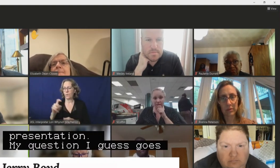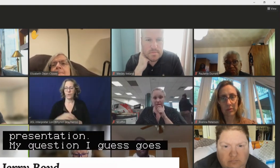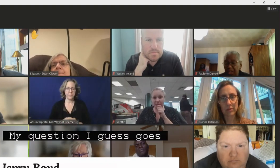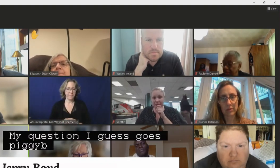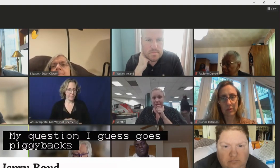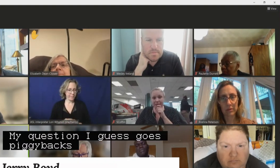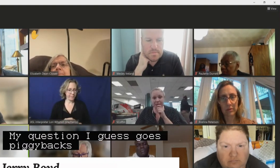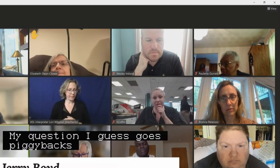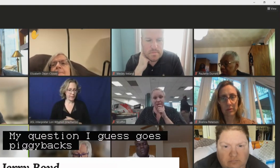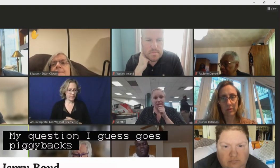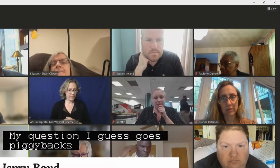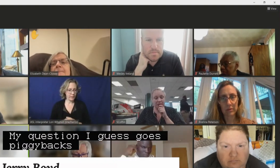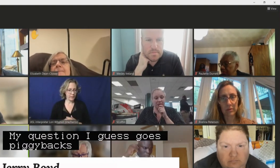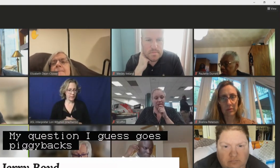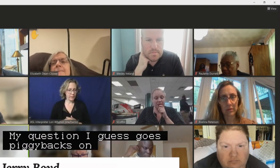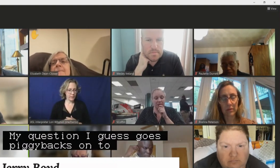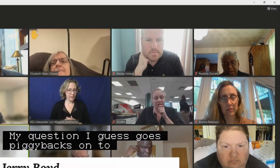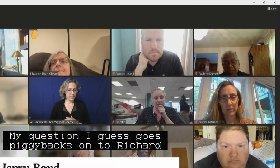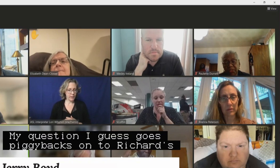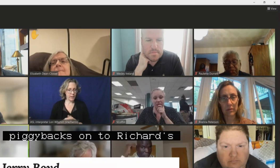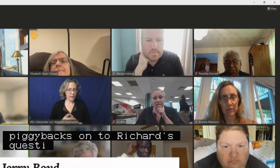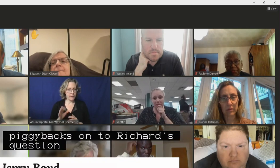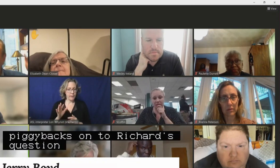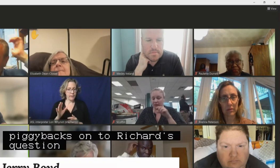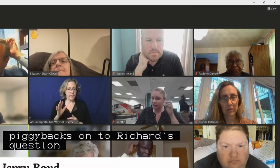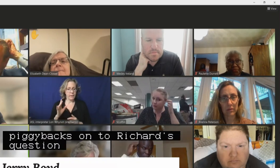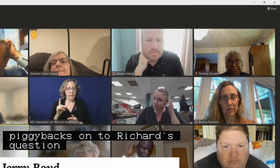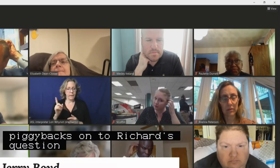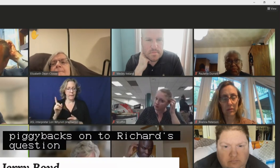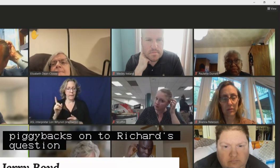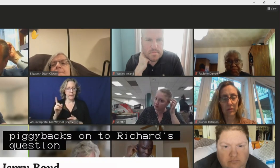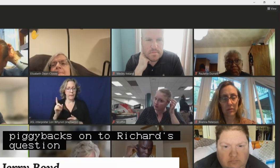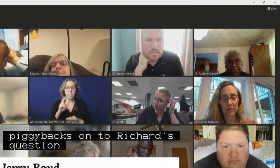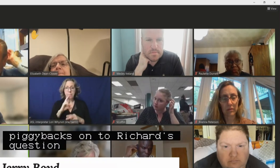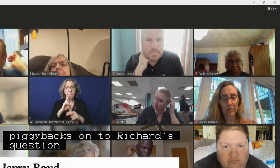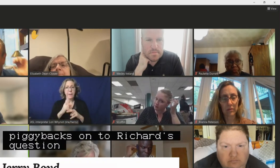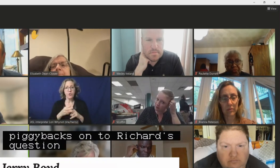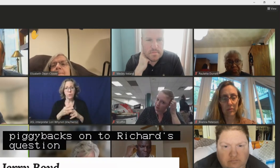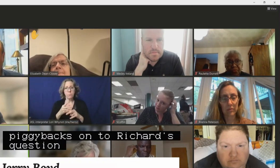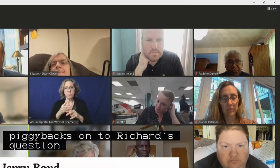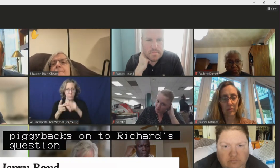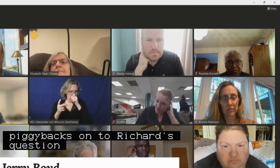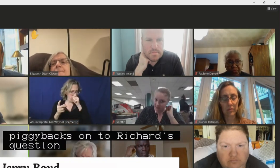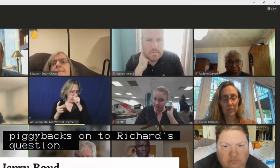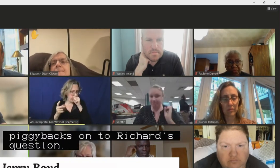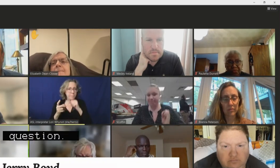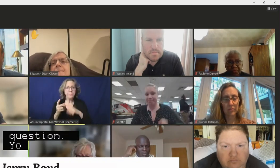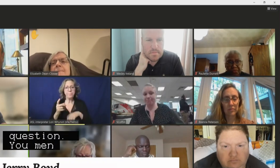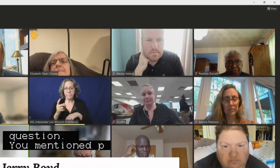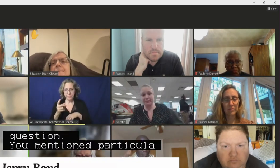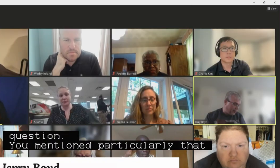mentioned particularly that the deaf and hard of hearing